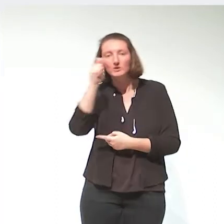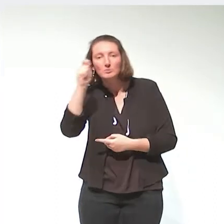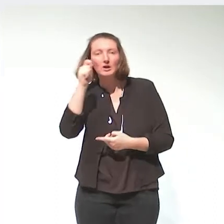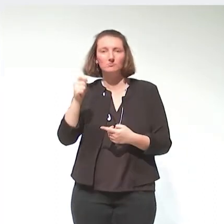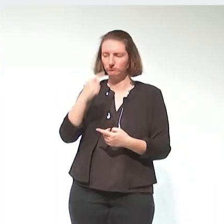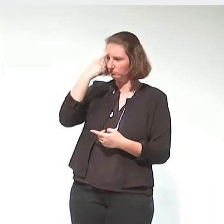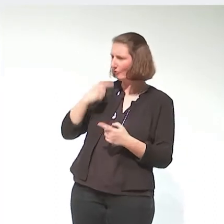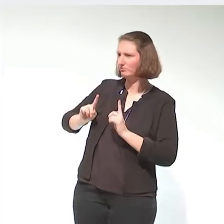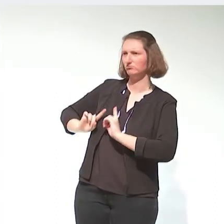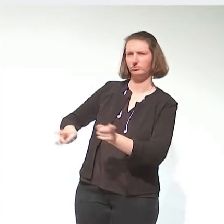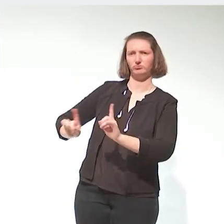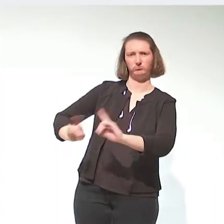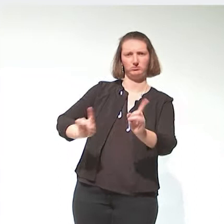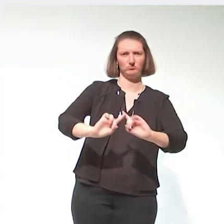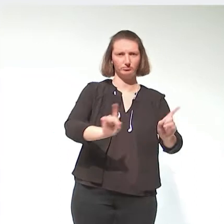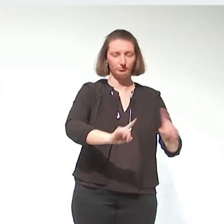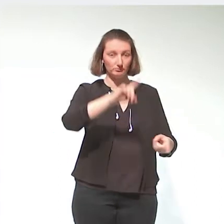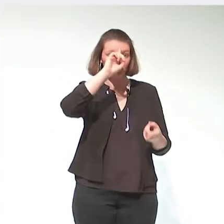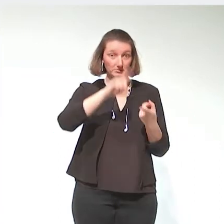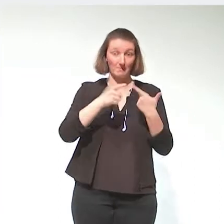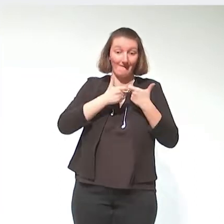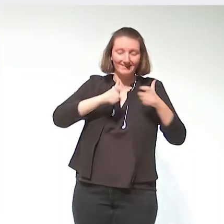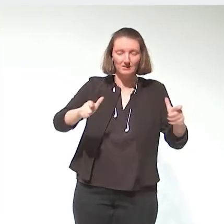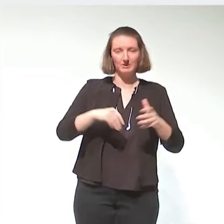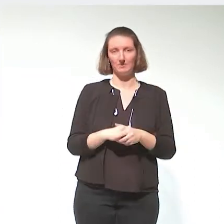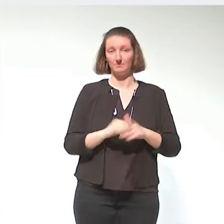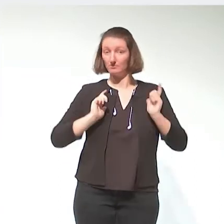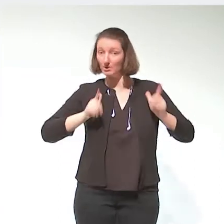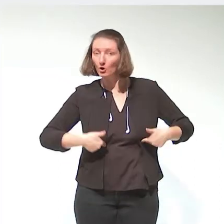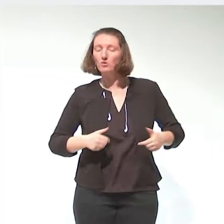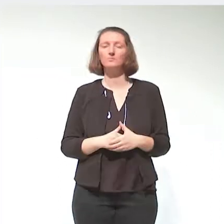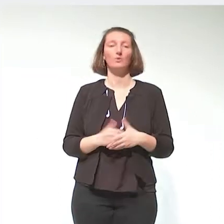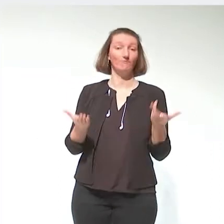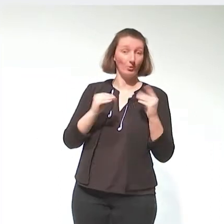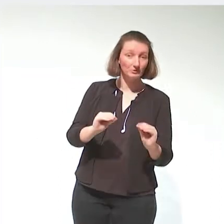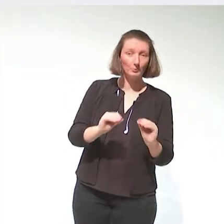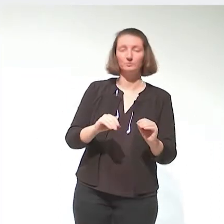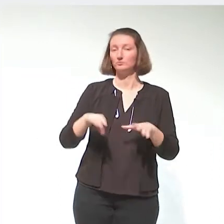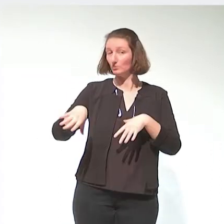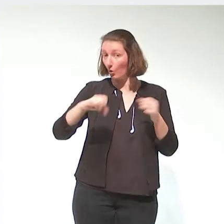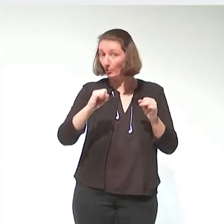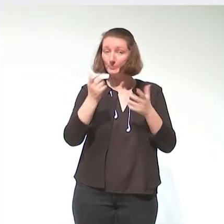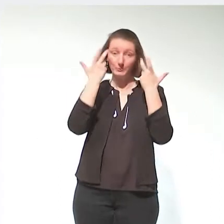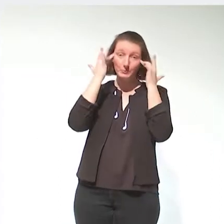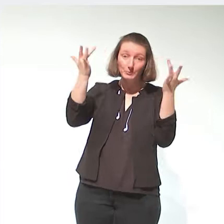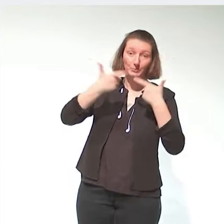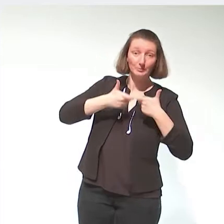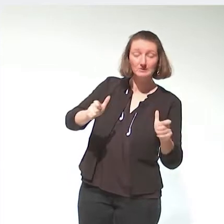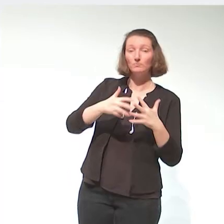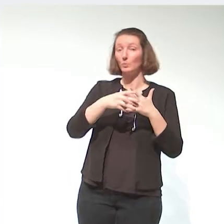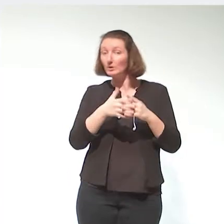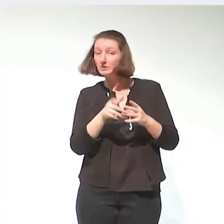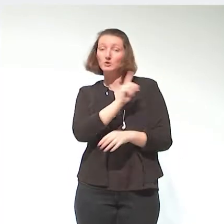to start a dialogue between professionals and experts from all walks of life around issues as diverse as